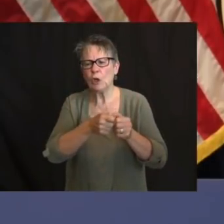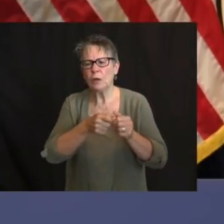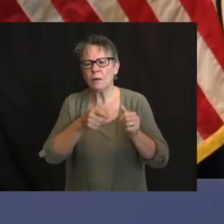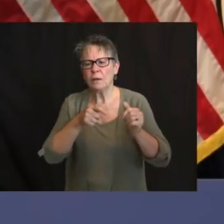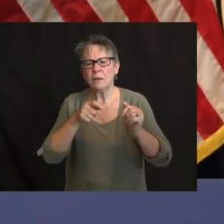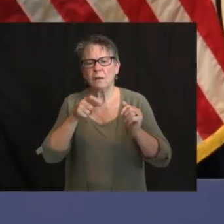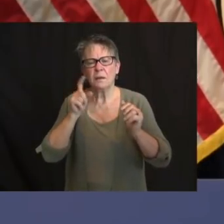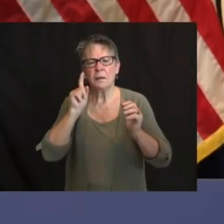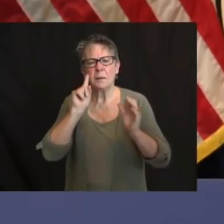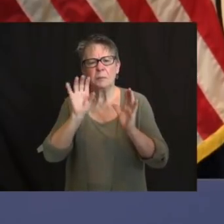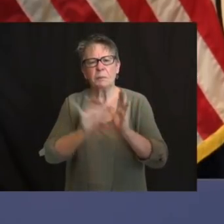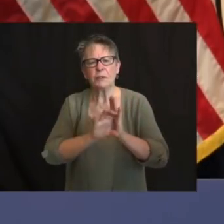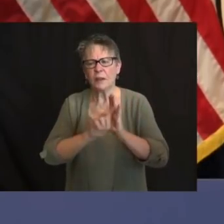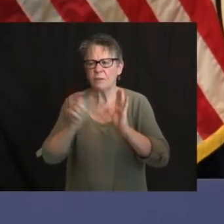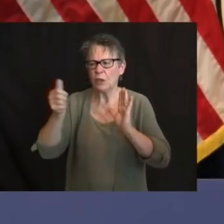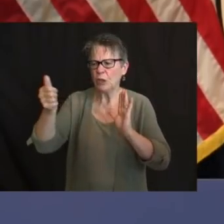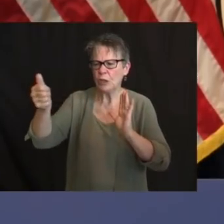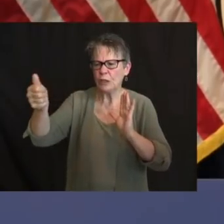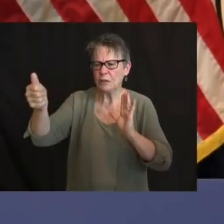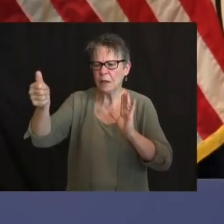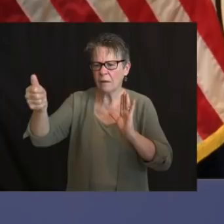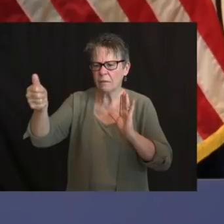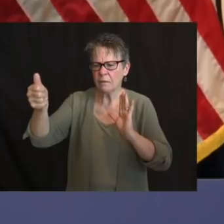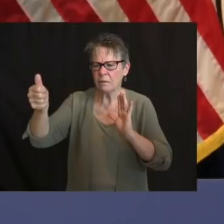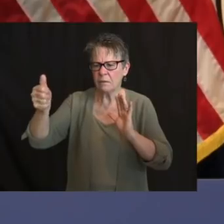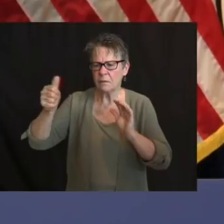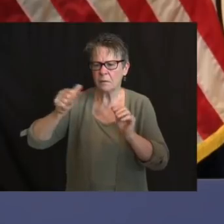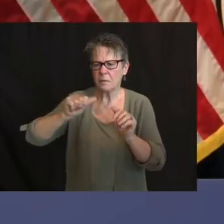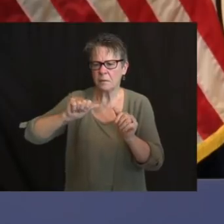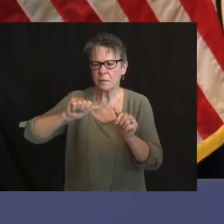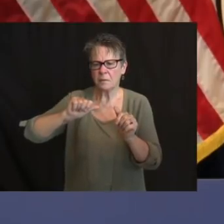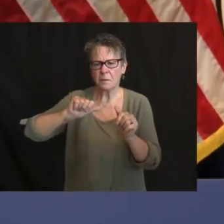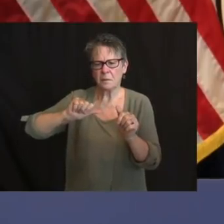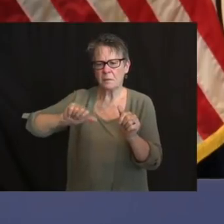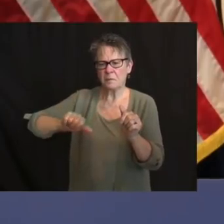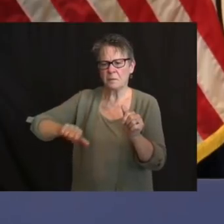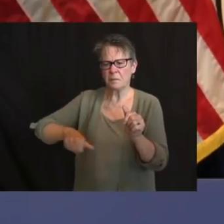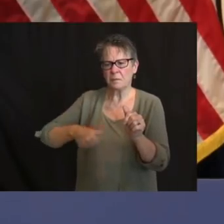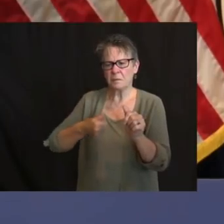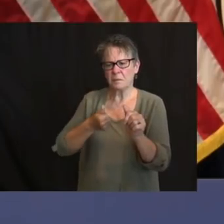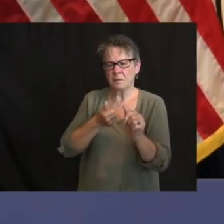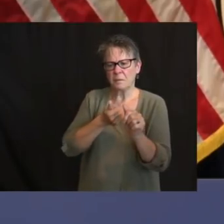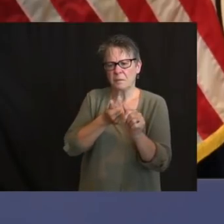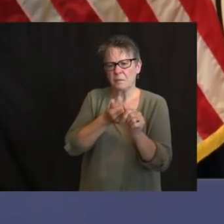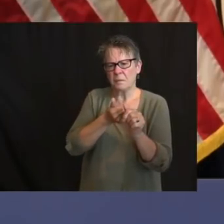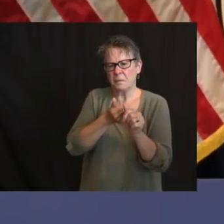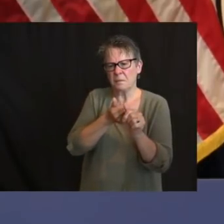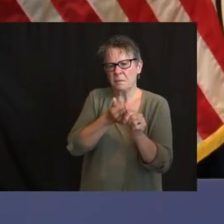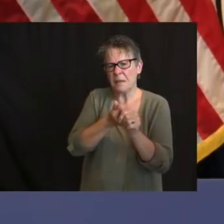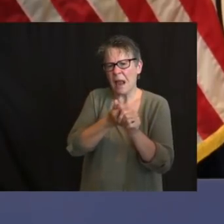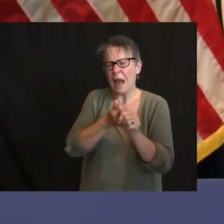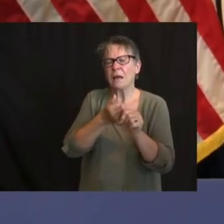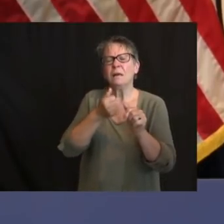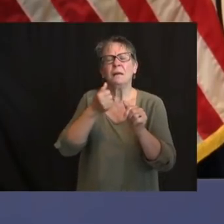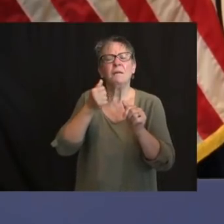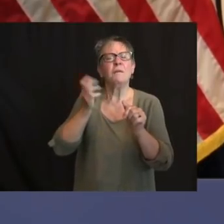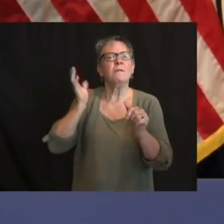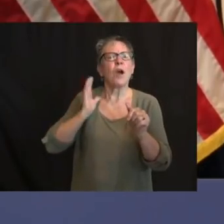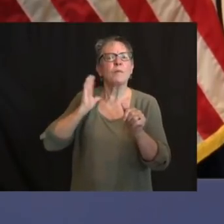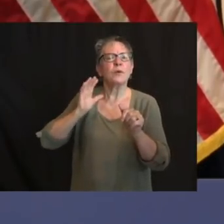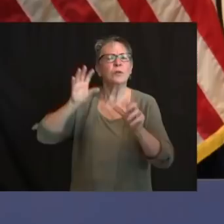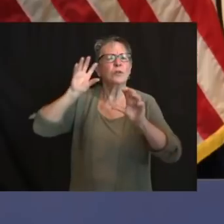Wilson's desk. Now, the former president has, let's say, a complicated history with racism,